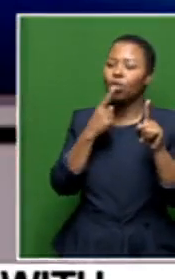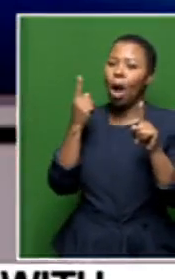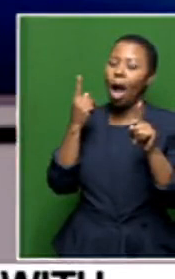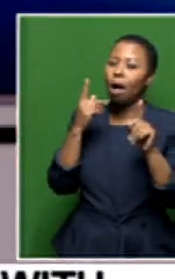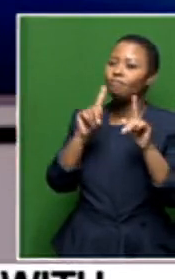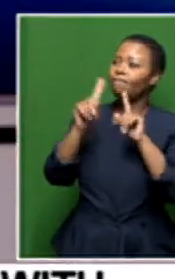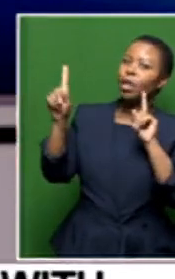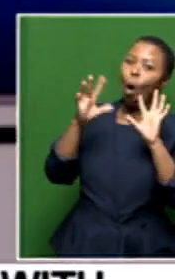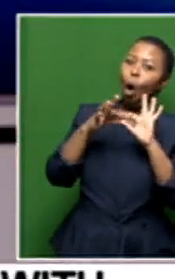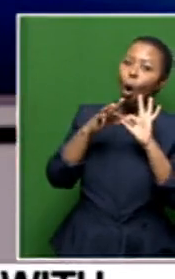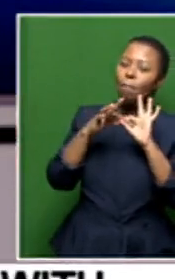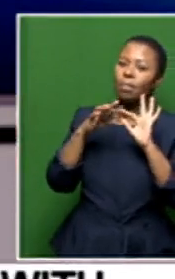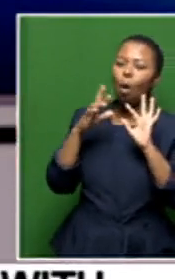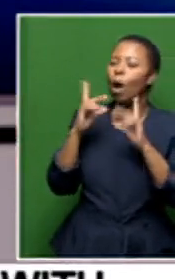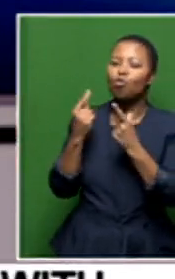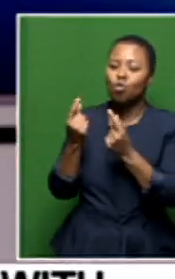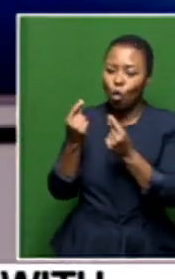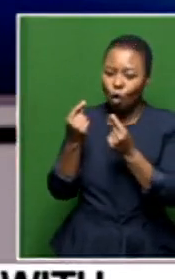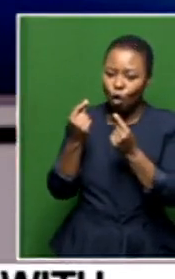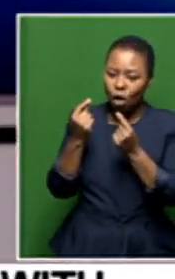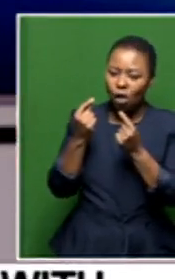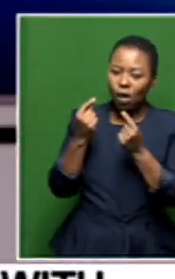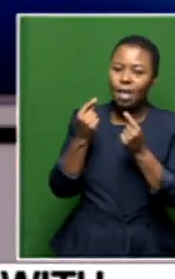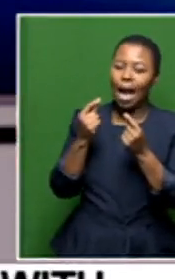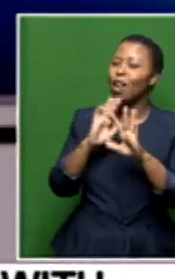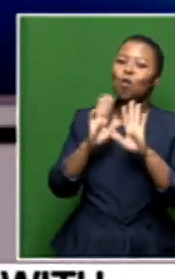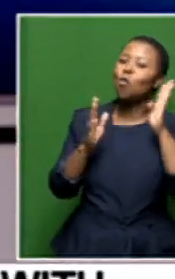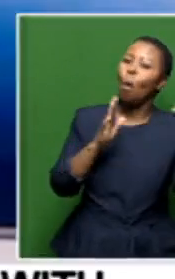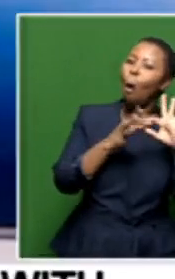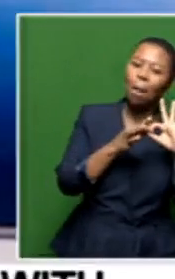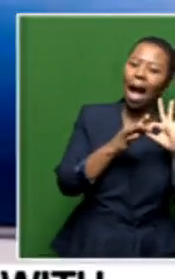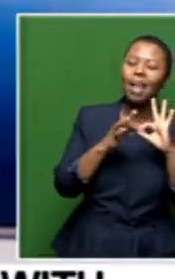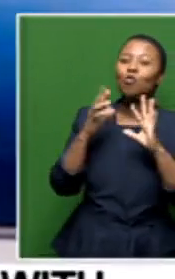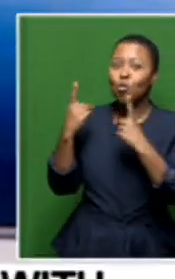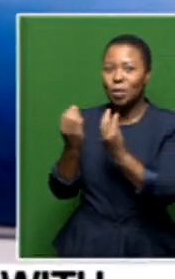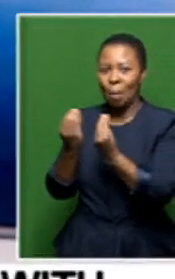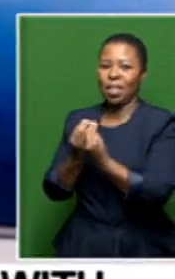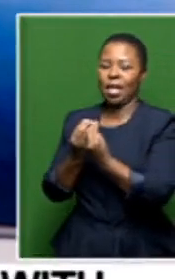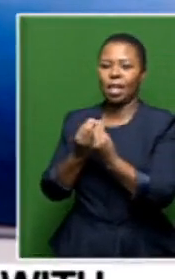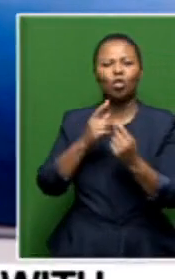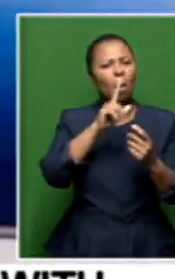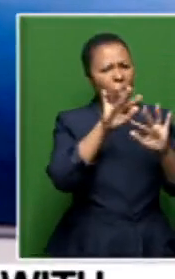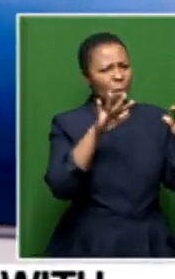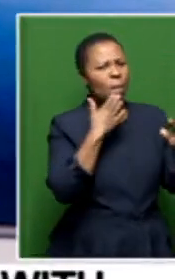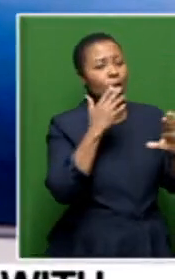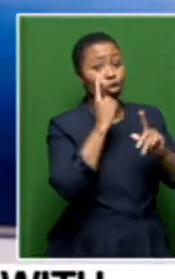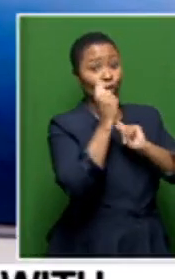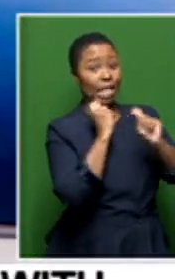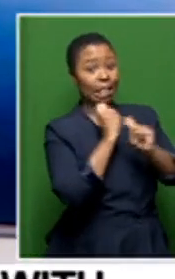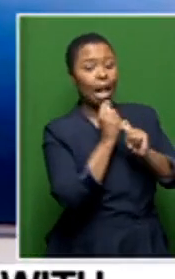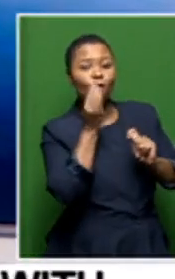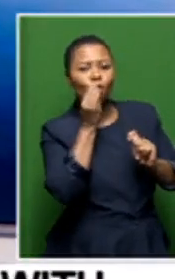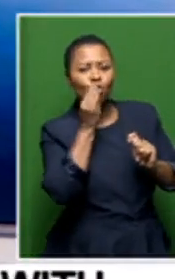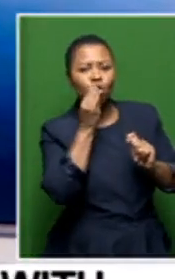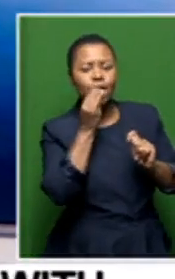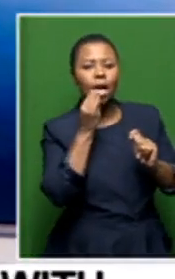you can do that reminds you of home without having to go home. And you know, one thing that people get wrong is that when they cook traditional meals, you know,